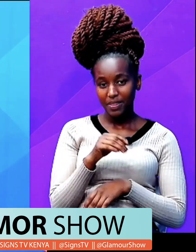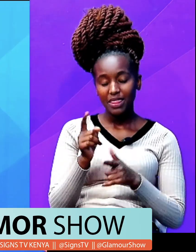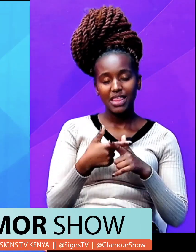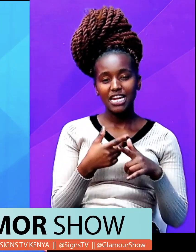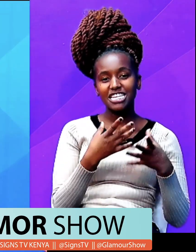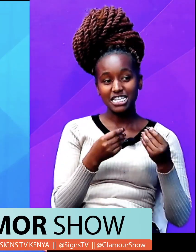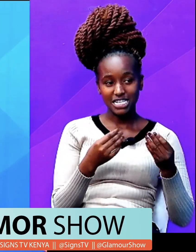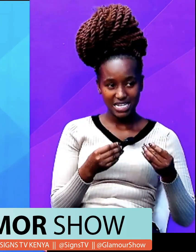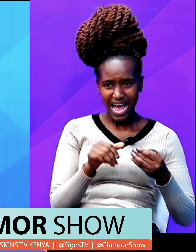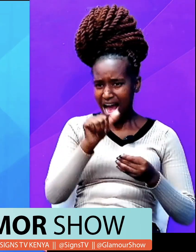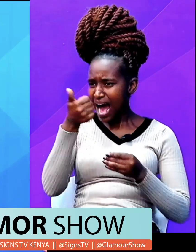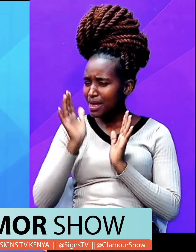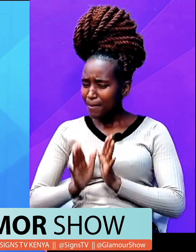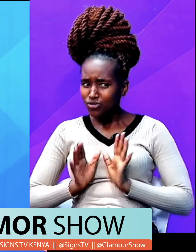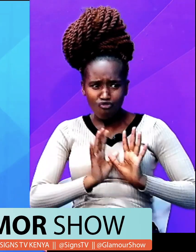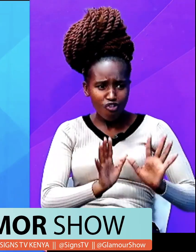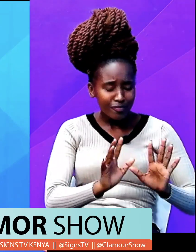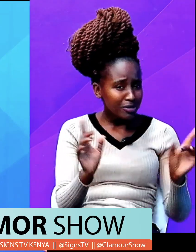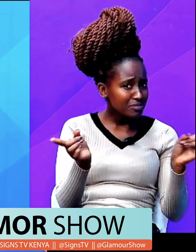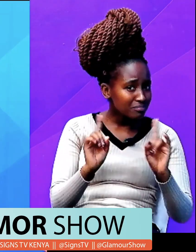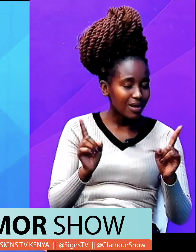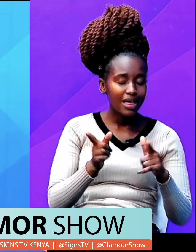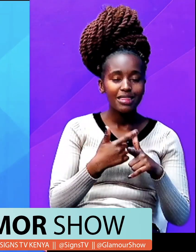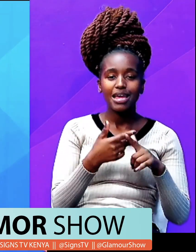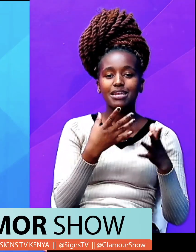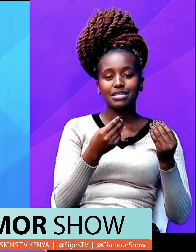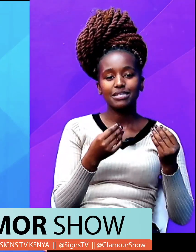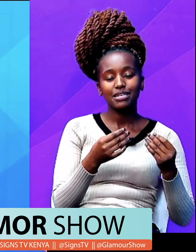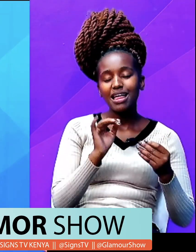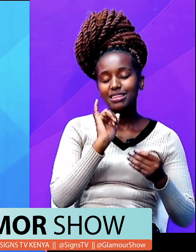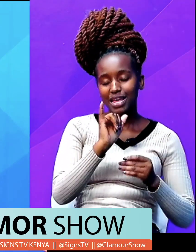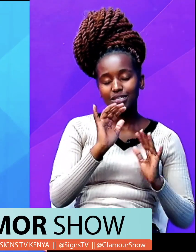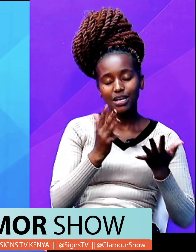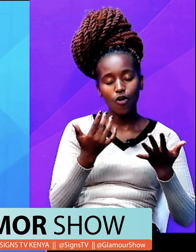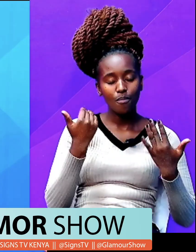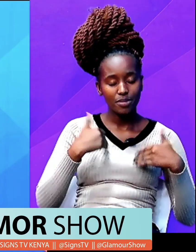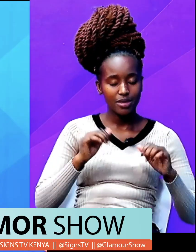learning becomes easier for you. Yeah.